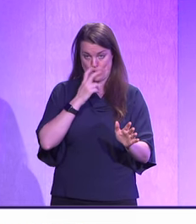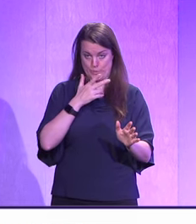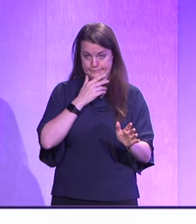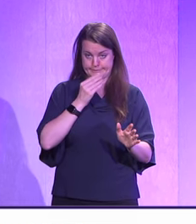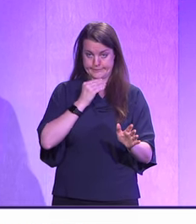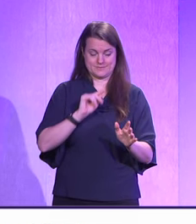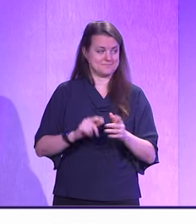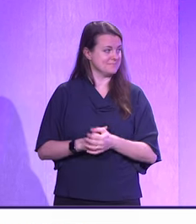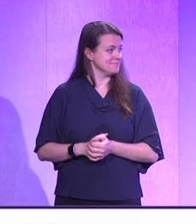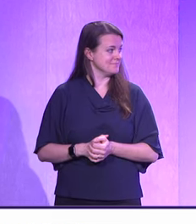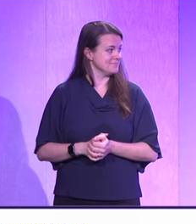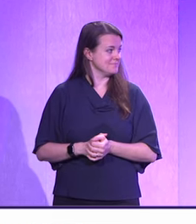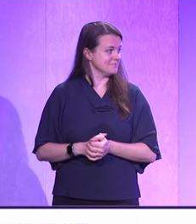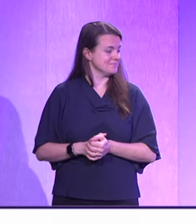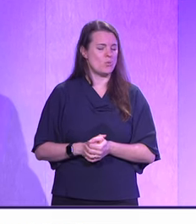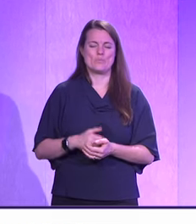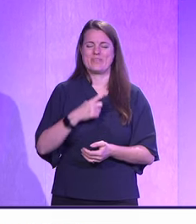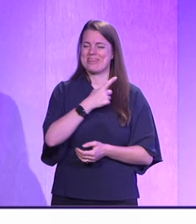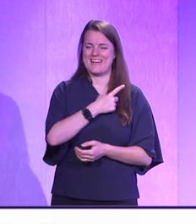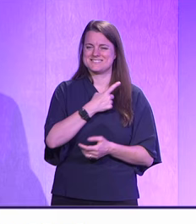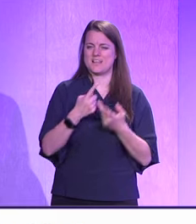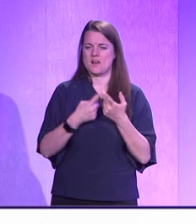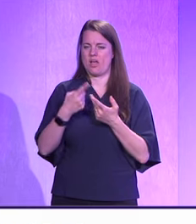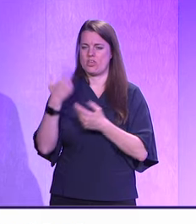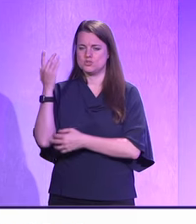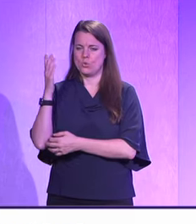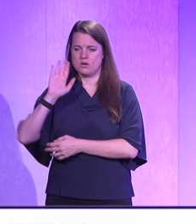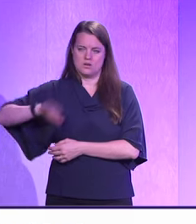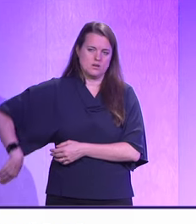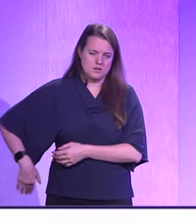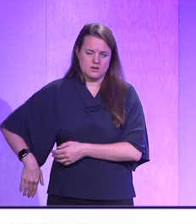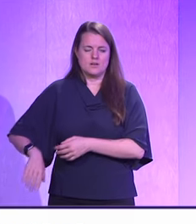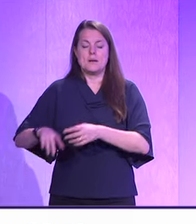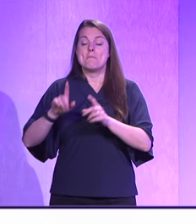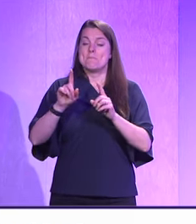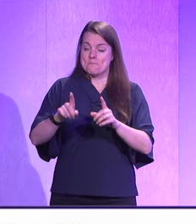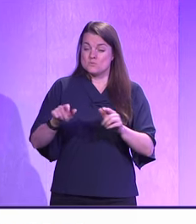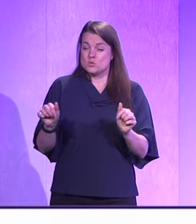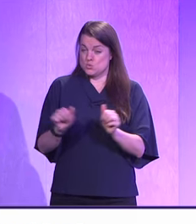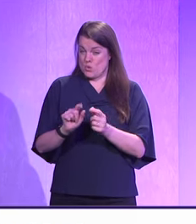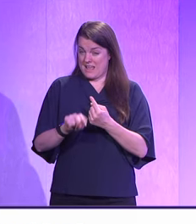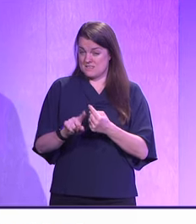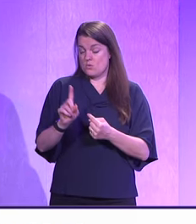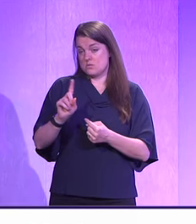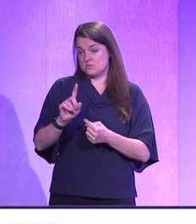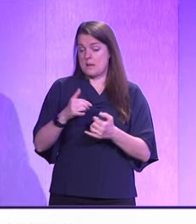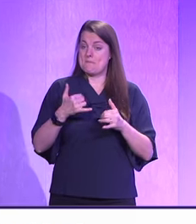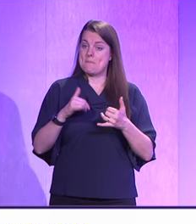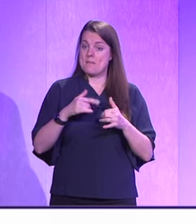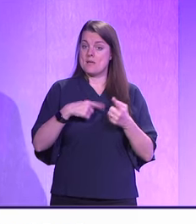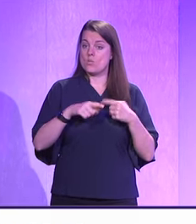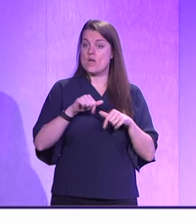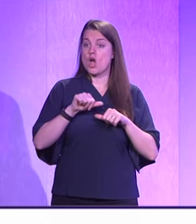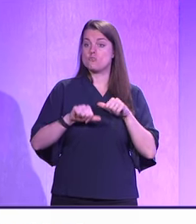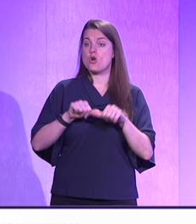No. But that's another talk. The short version is, we might not be programming